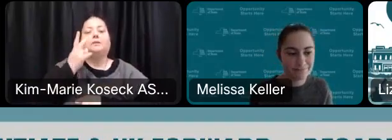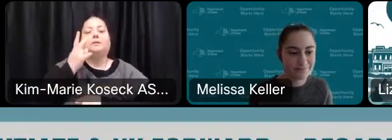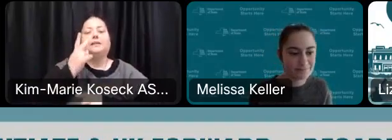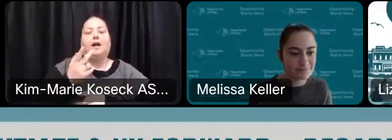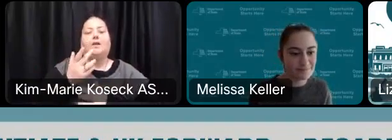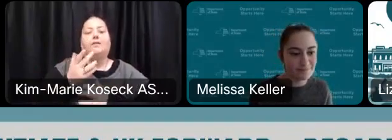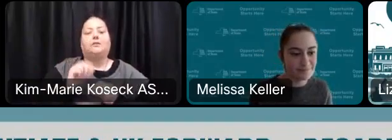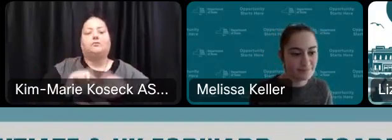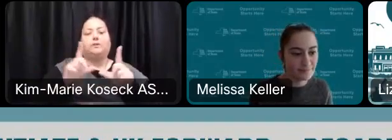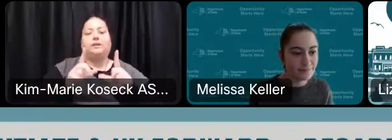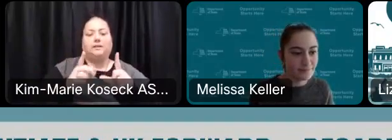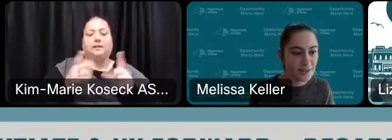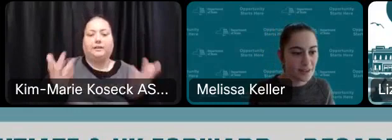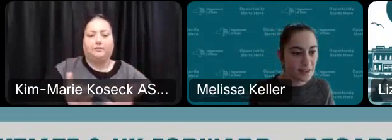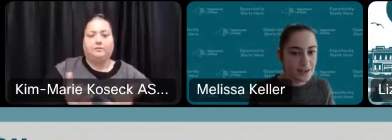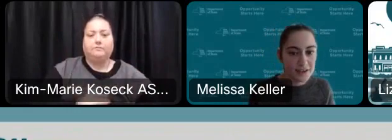here.